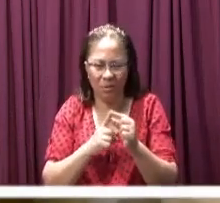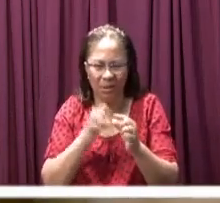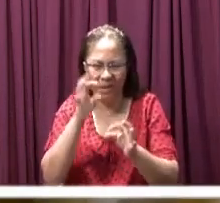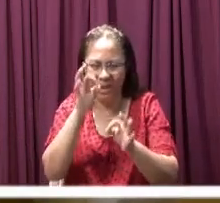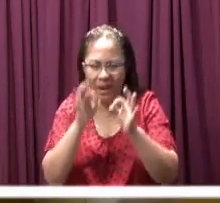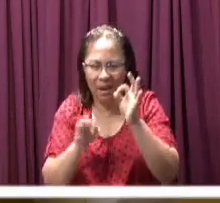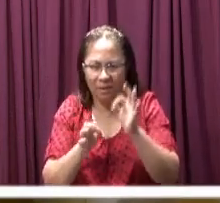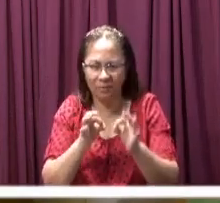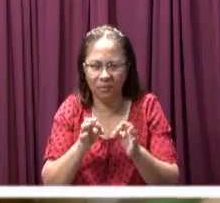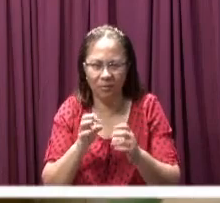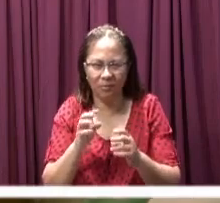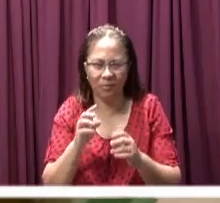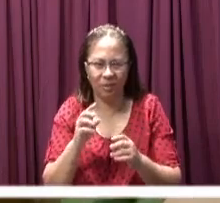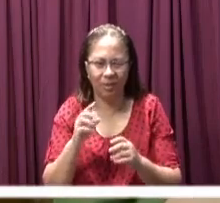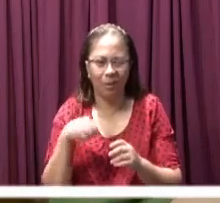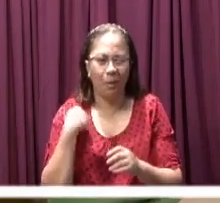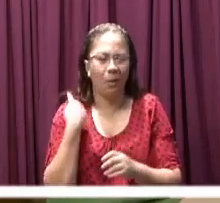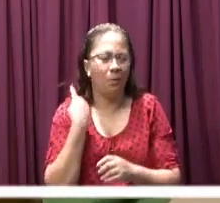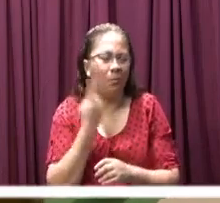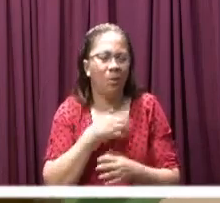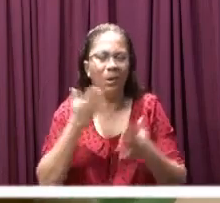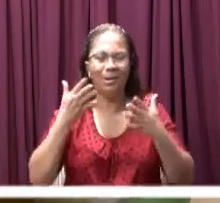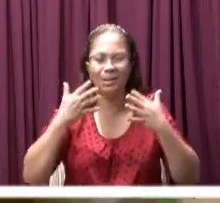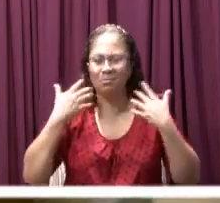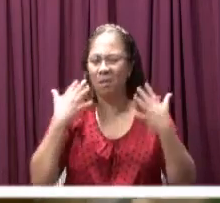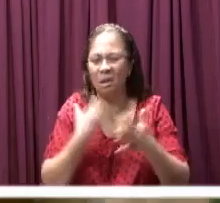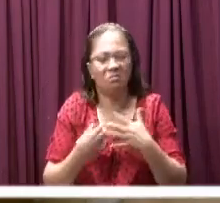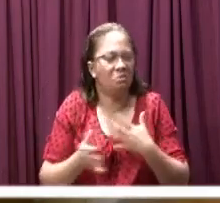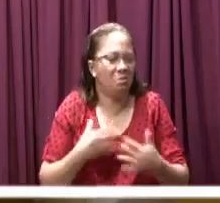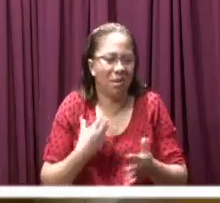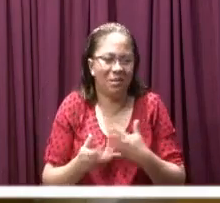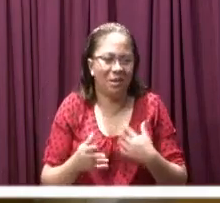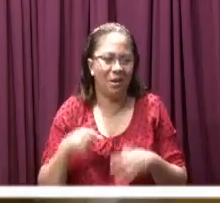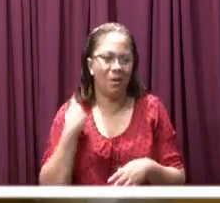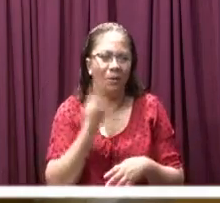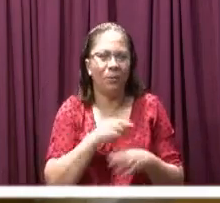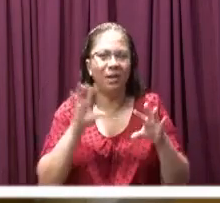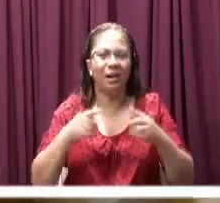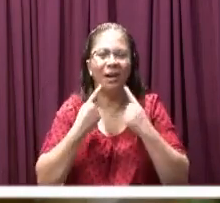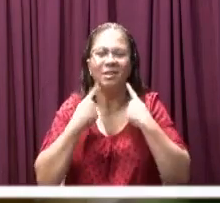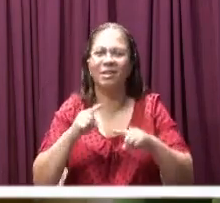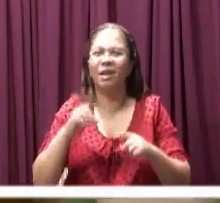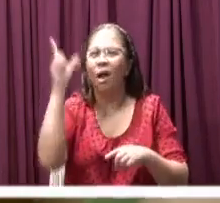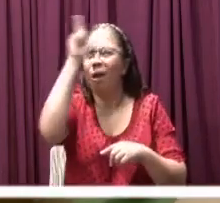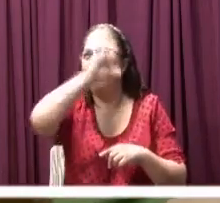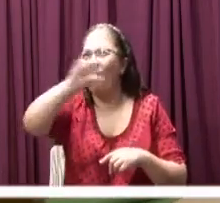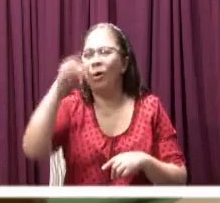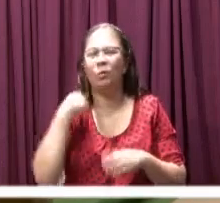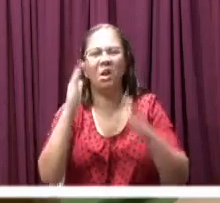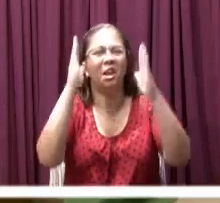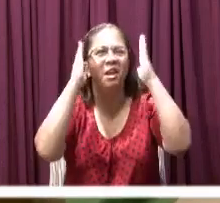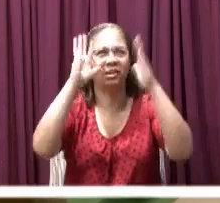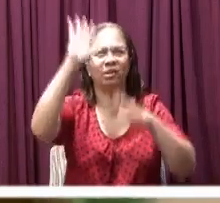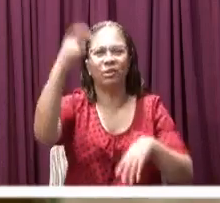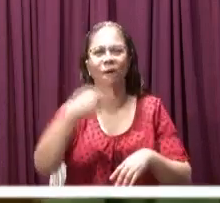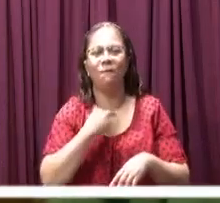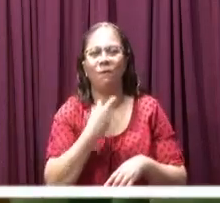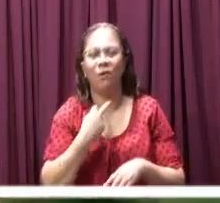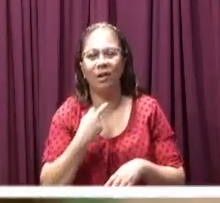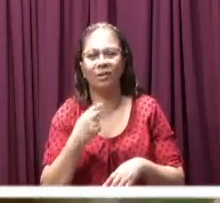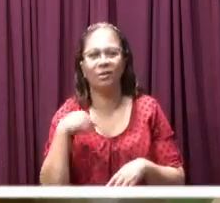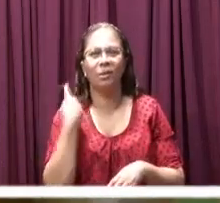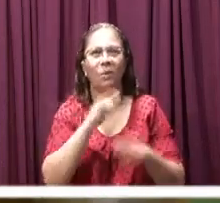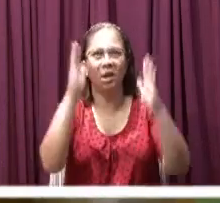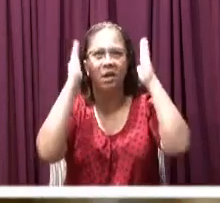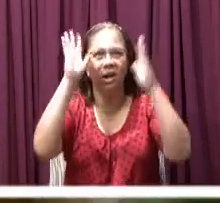little if, we would smile when we hear it, because we will be able to say that, Lord, we listen to your voice. We hear